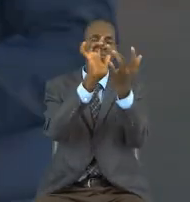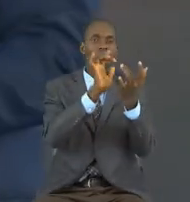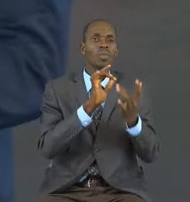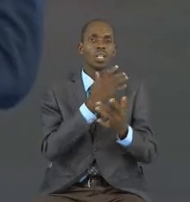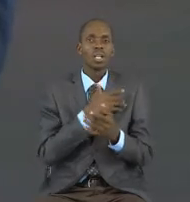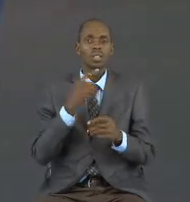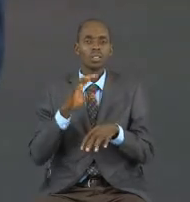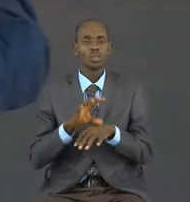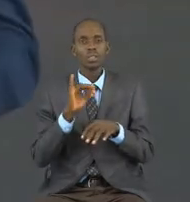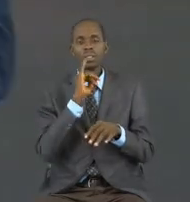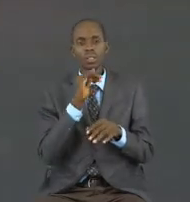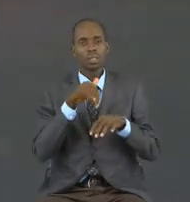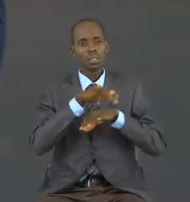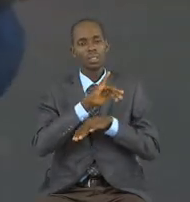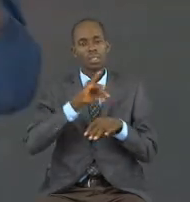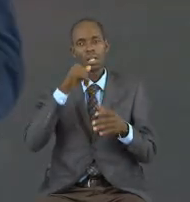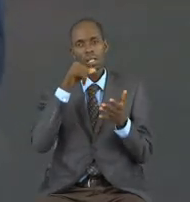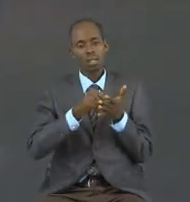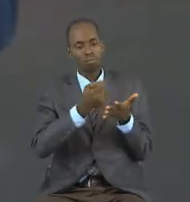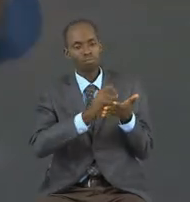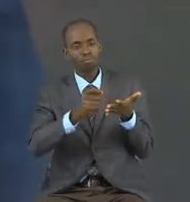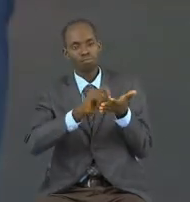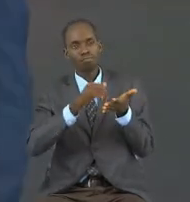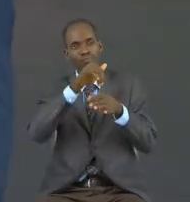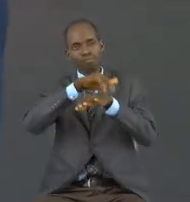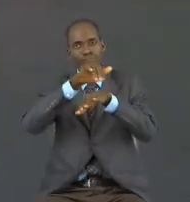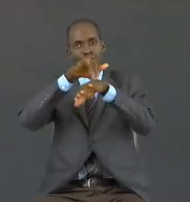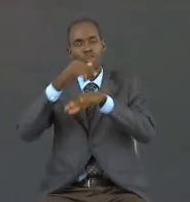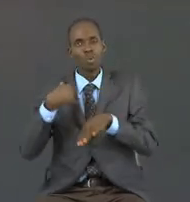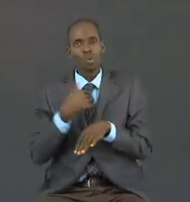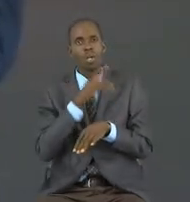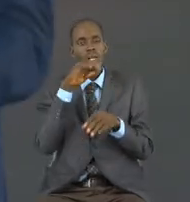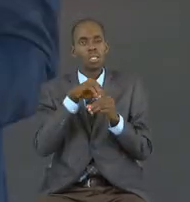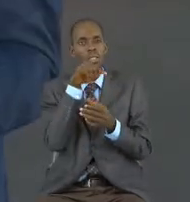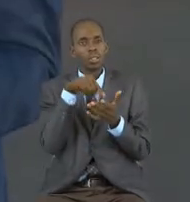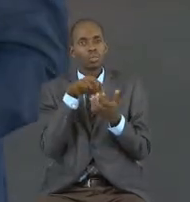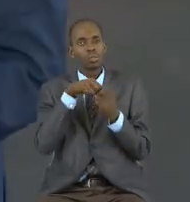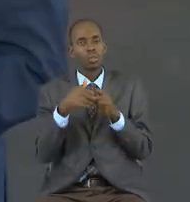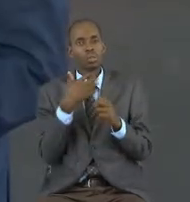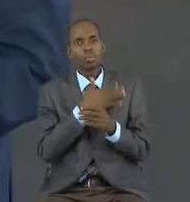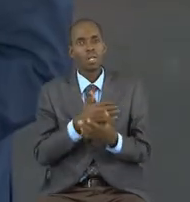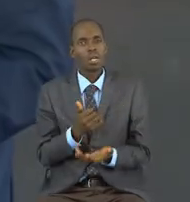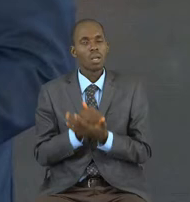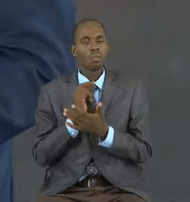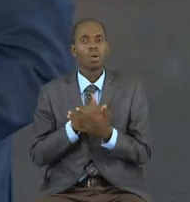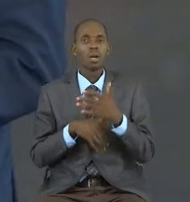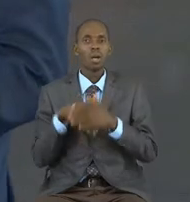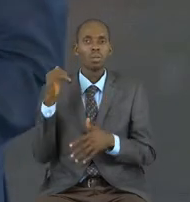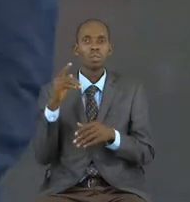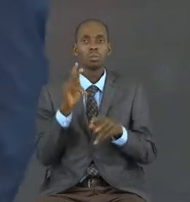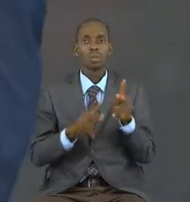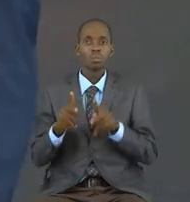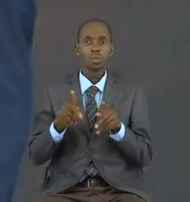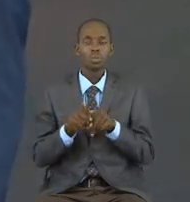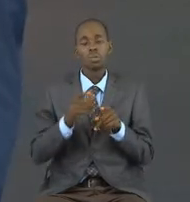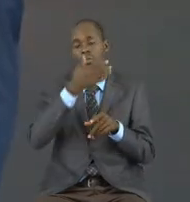to them, we're in this problem, get us out of this. We've even forgotten to pray, to call upon